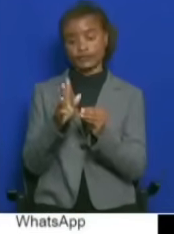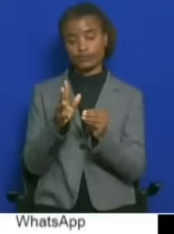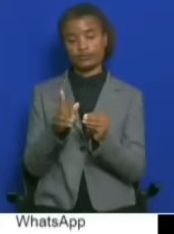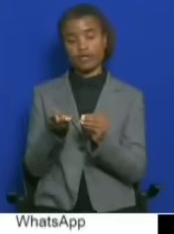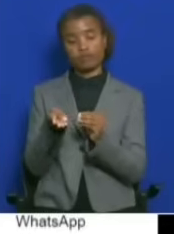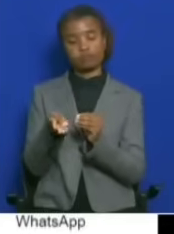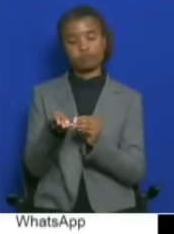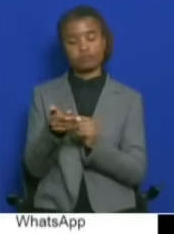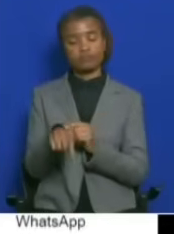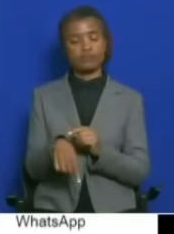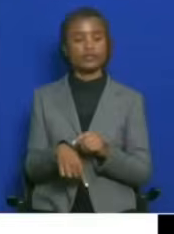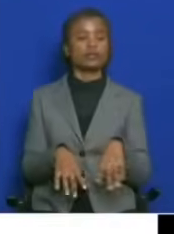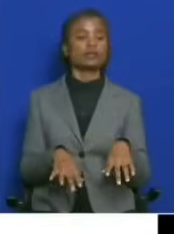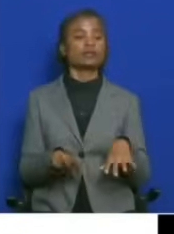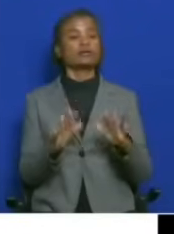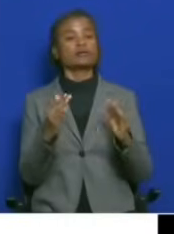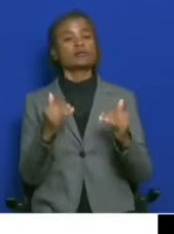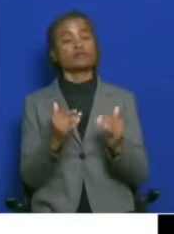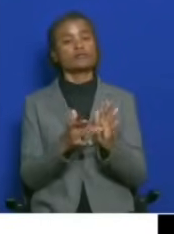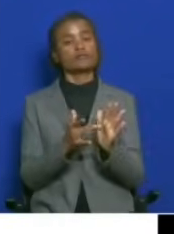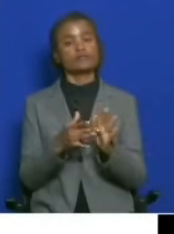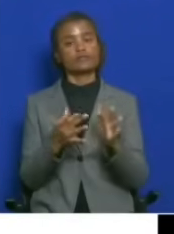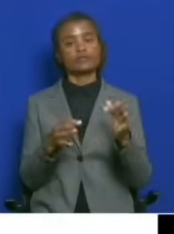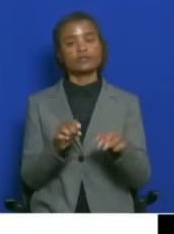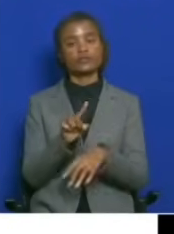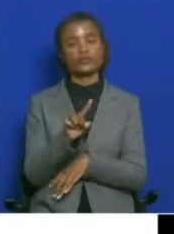page 1730,